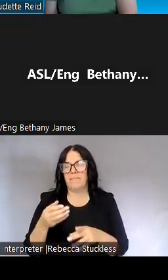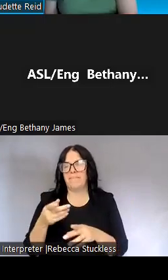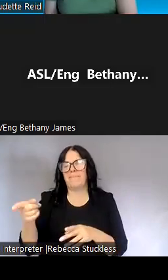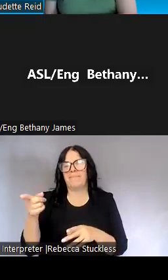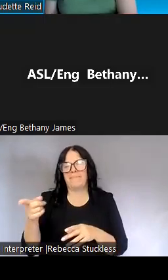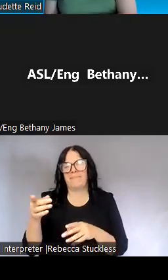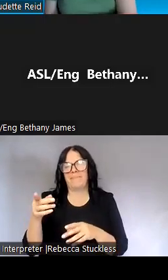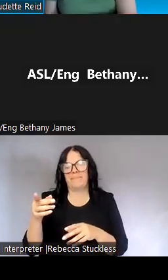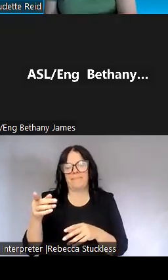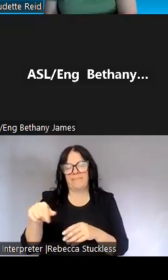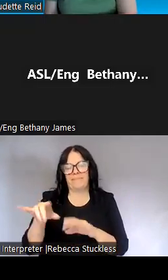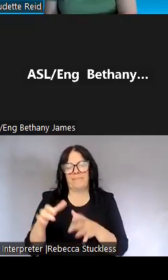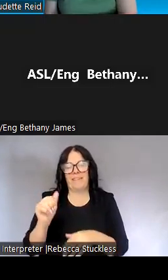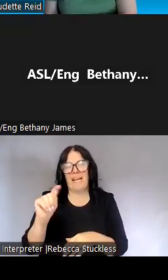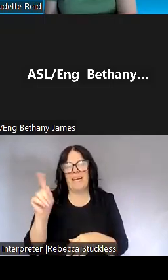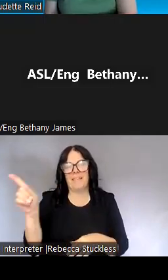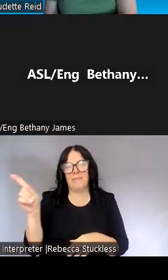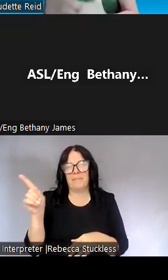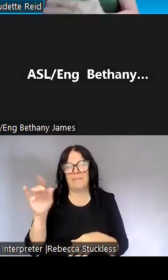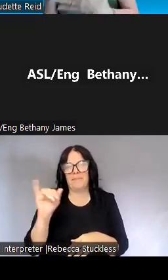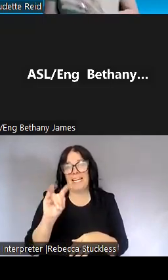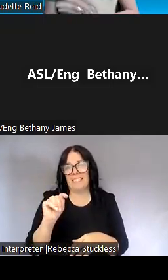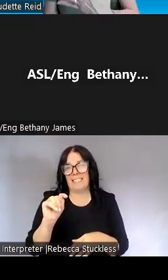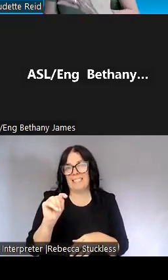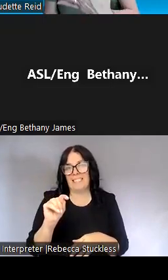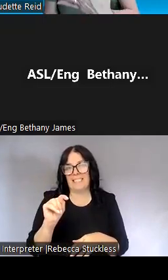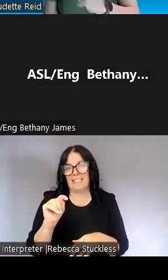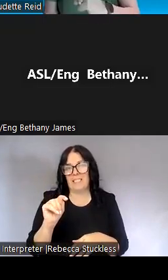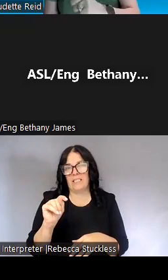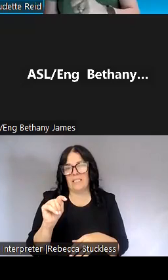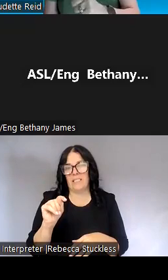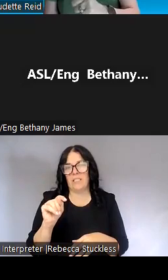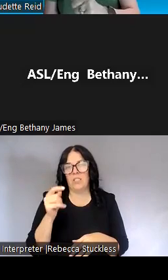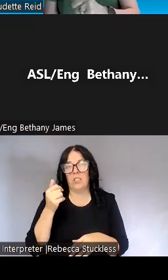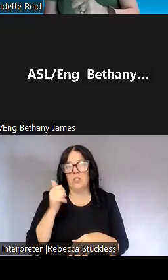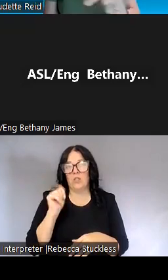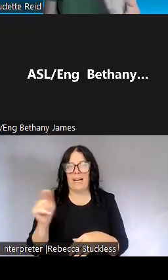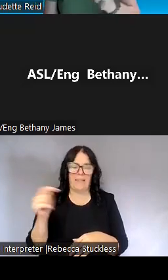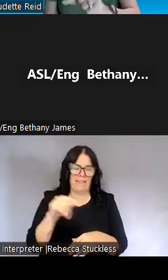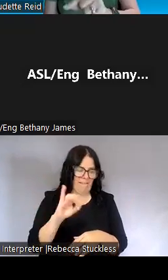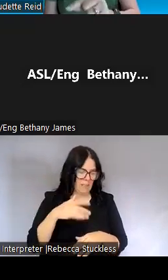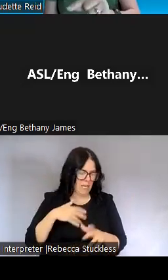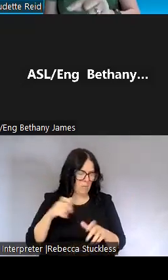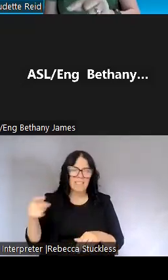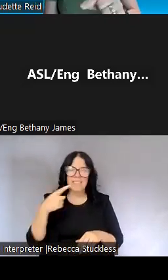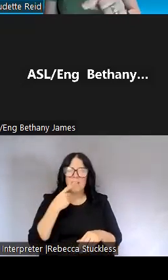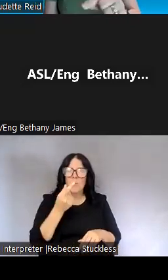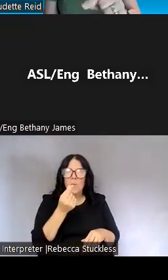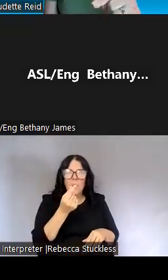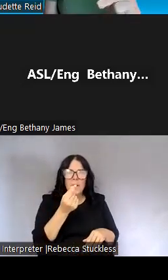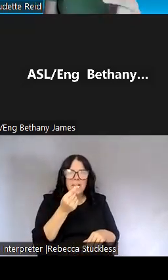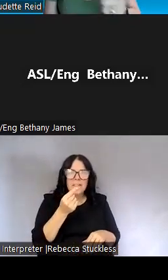the at IT trying to get some work on my computer, and they said, what's